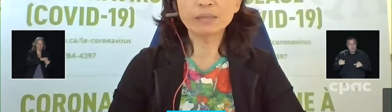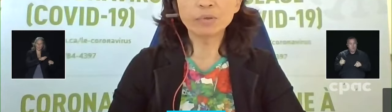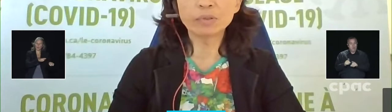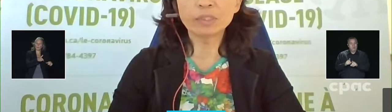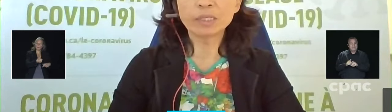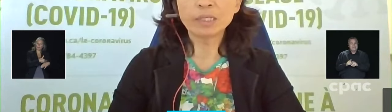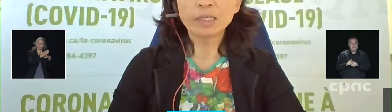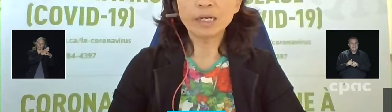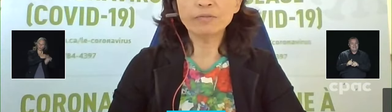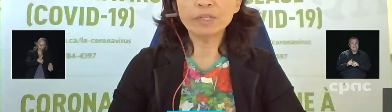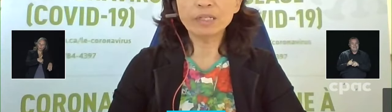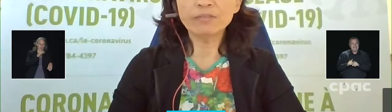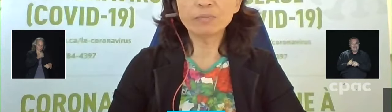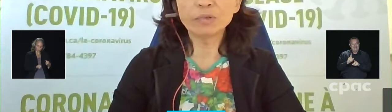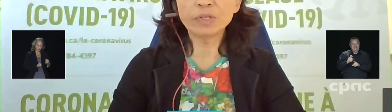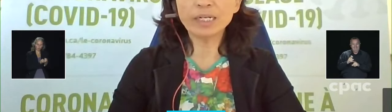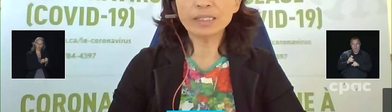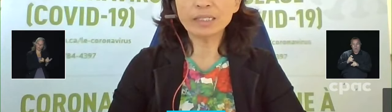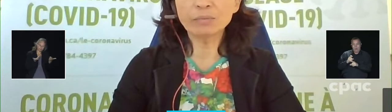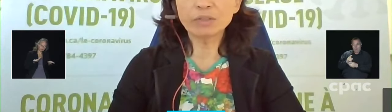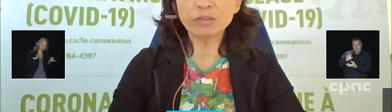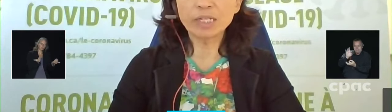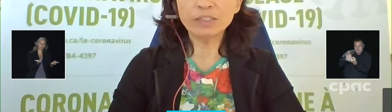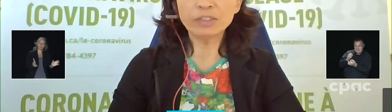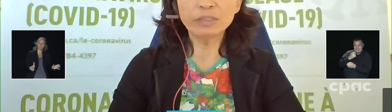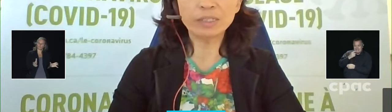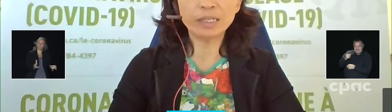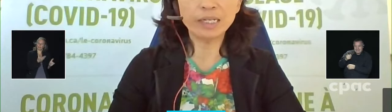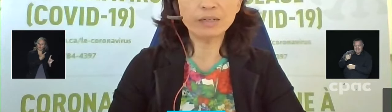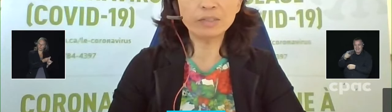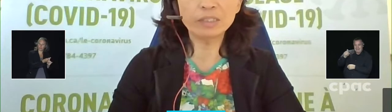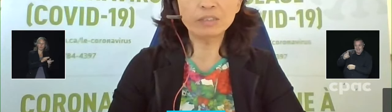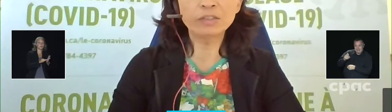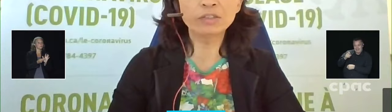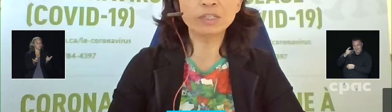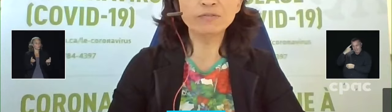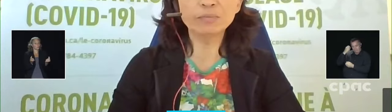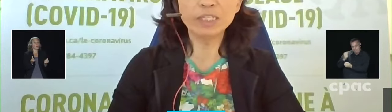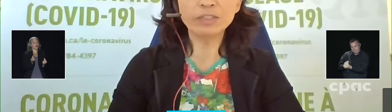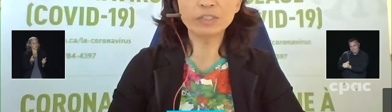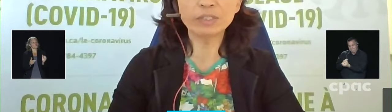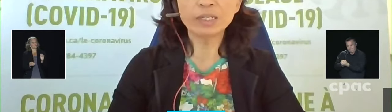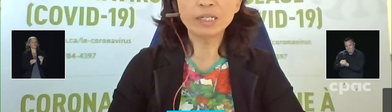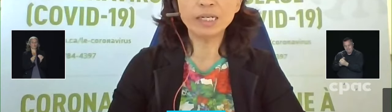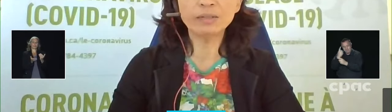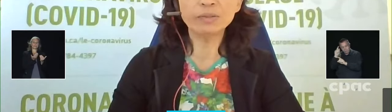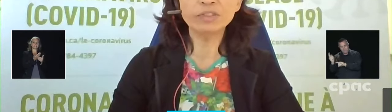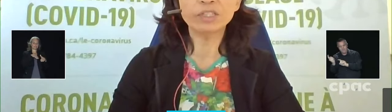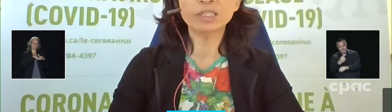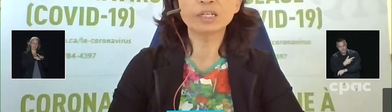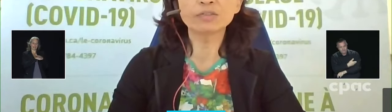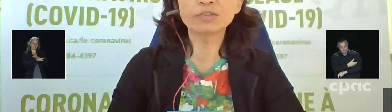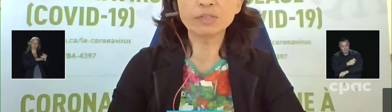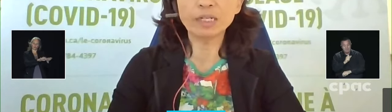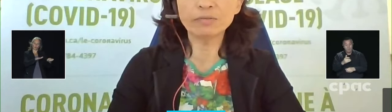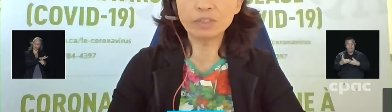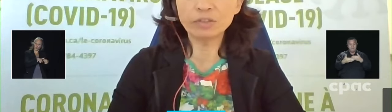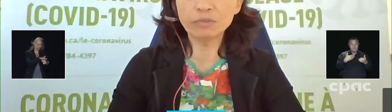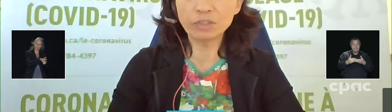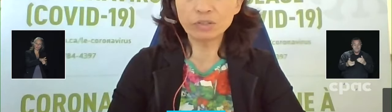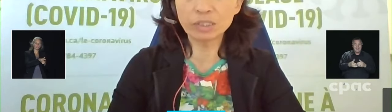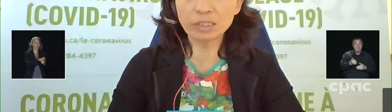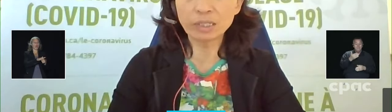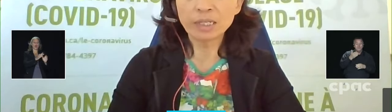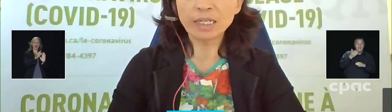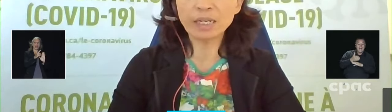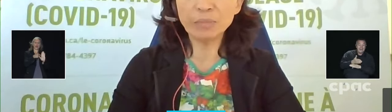and provide supports. Everything from more accessible locations and hours to information, language, and cultural